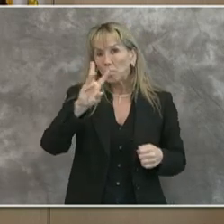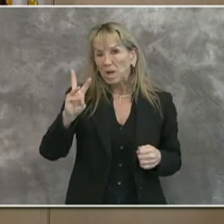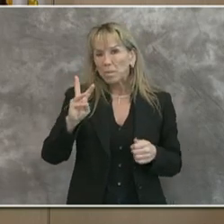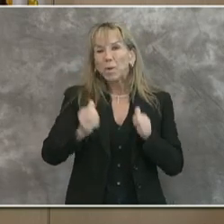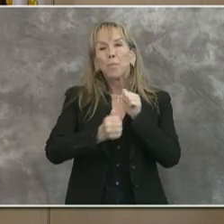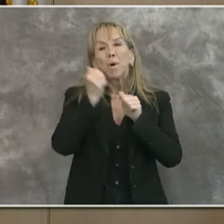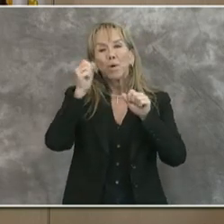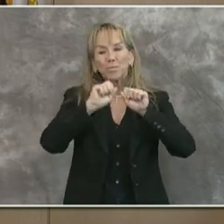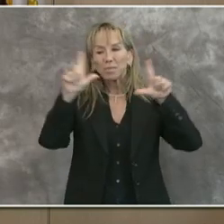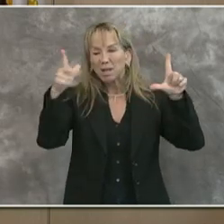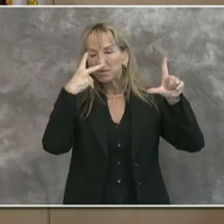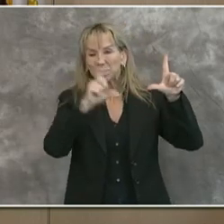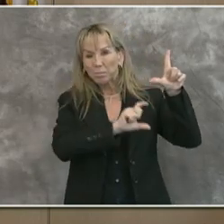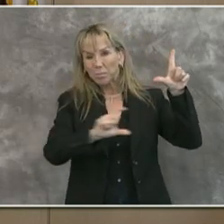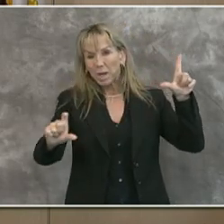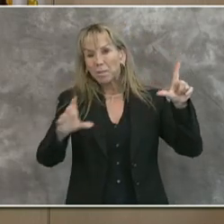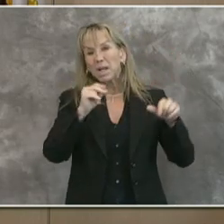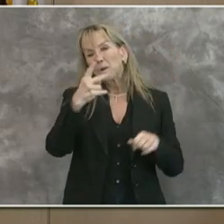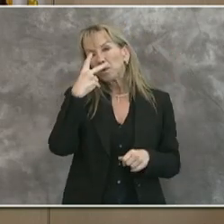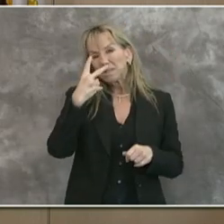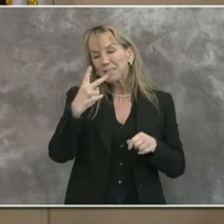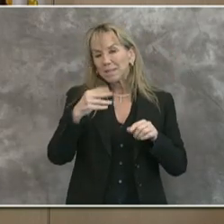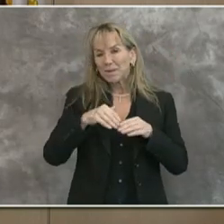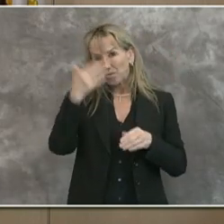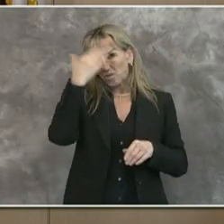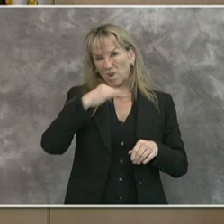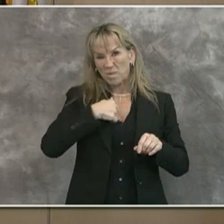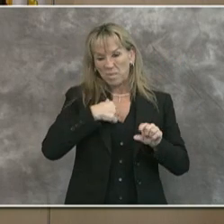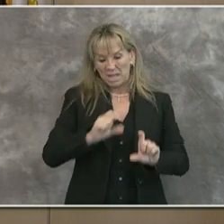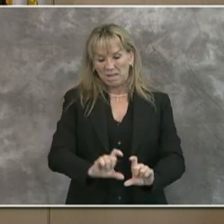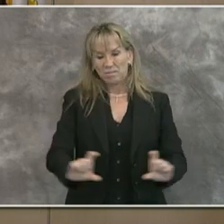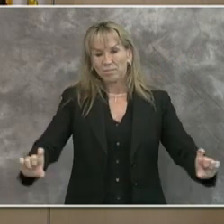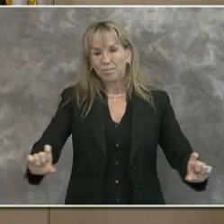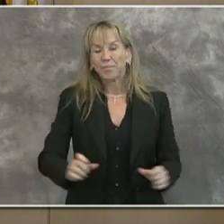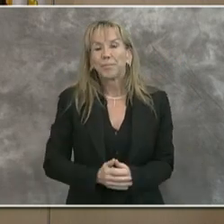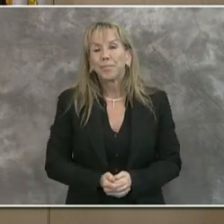of most slides that are shown, as well as in the sign in front of me.